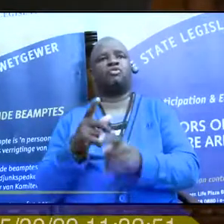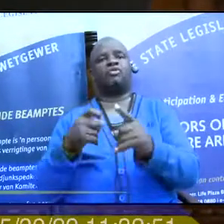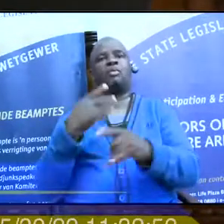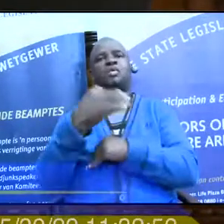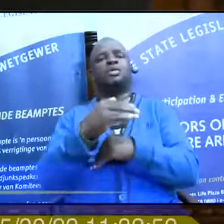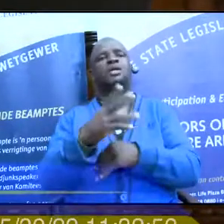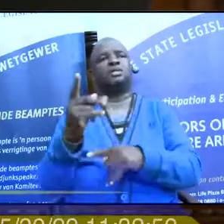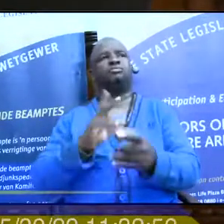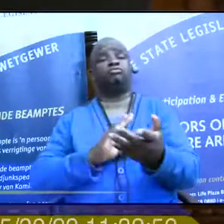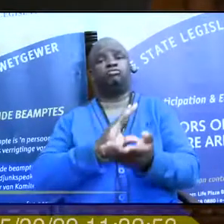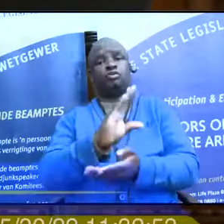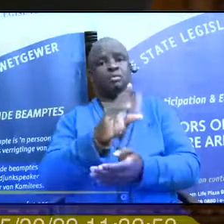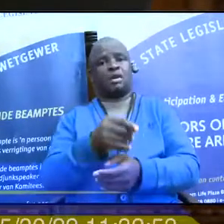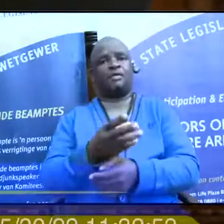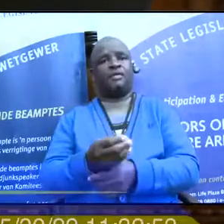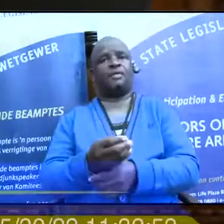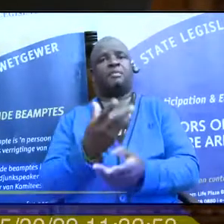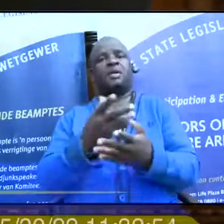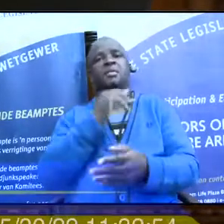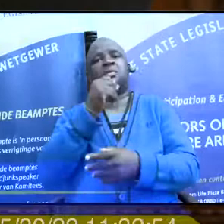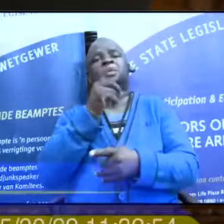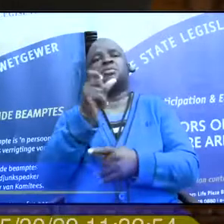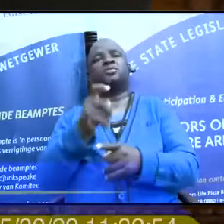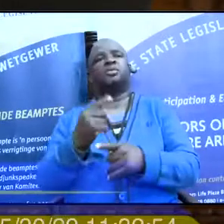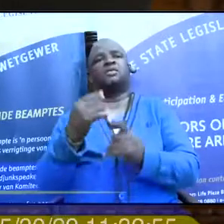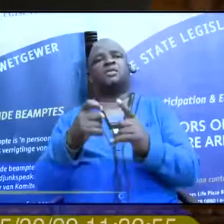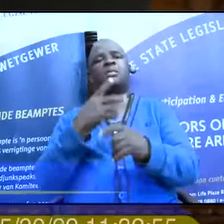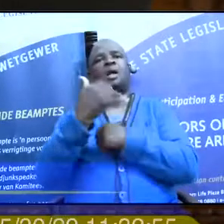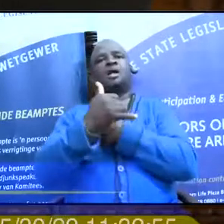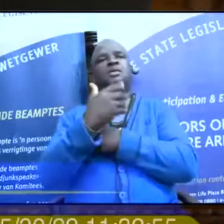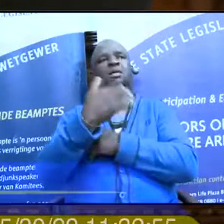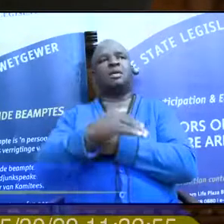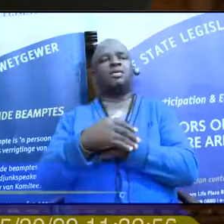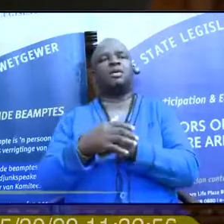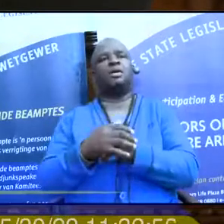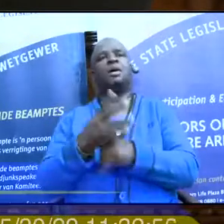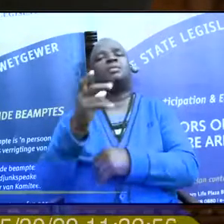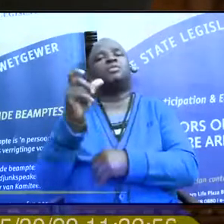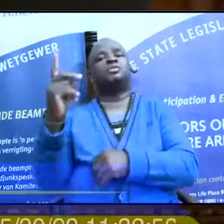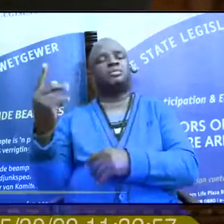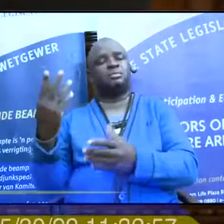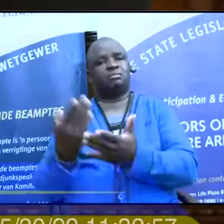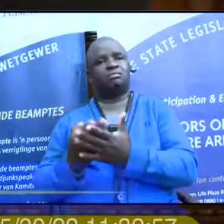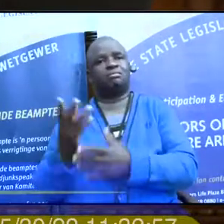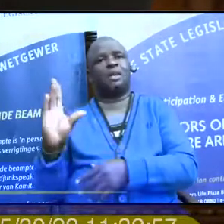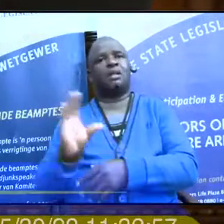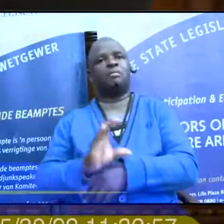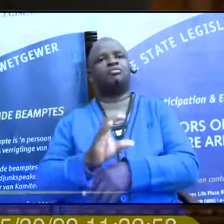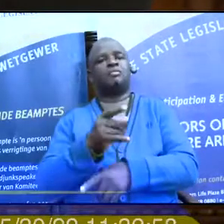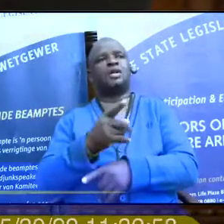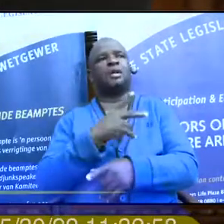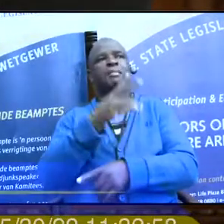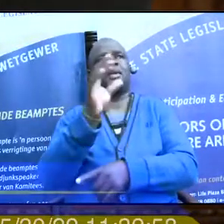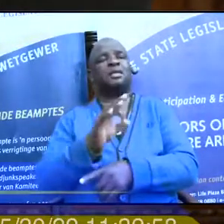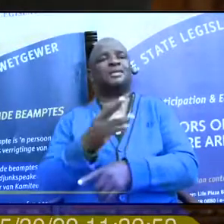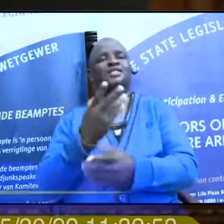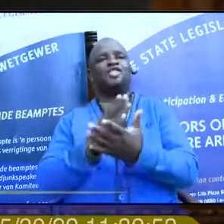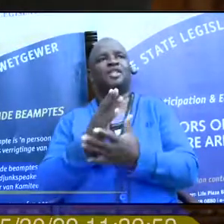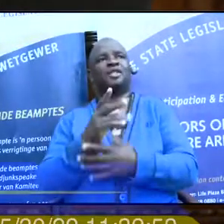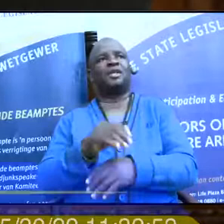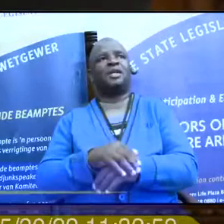could be whoever outside the country you allow that investor to have a certain percentage share of that